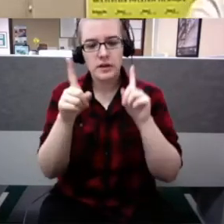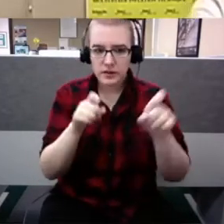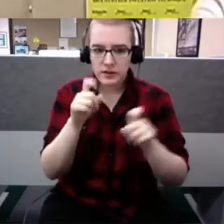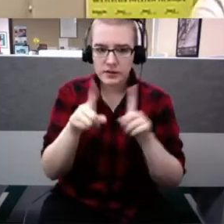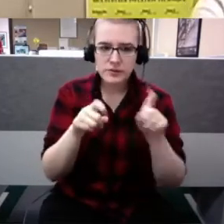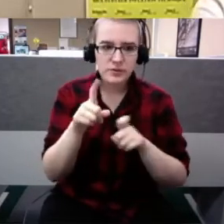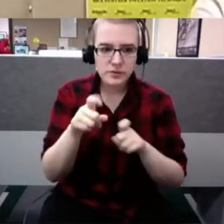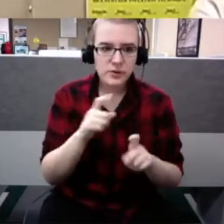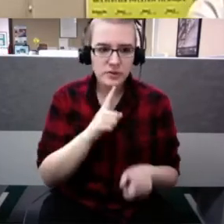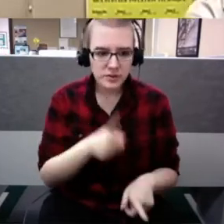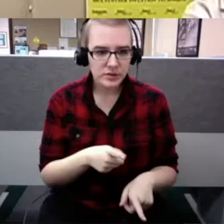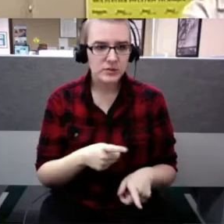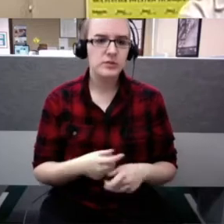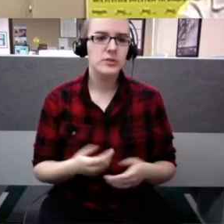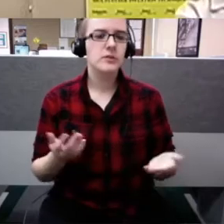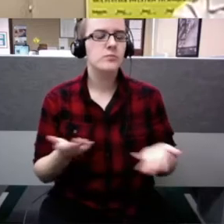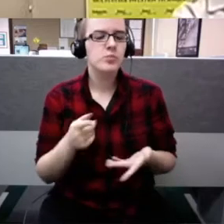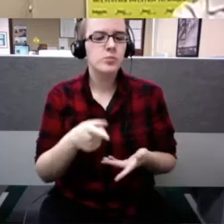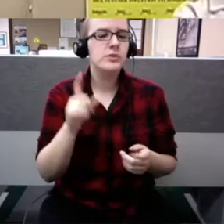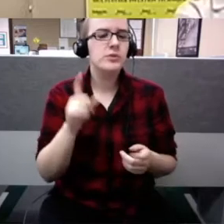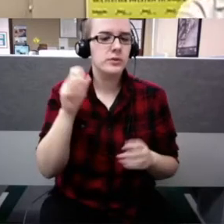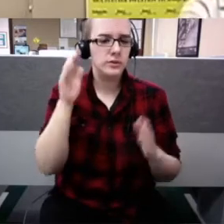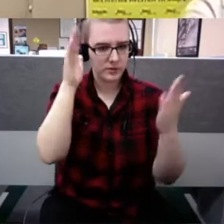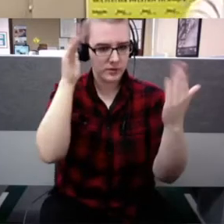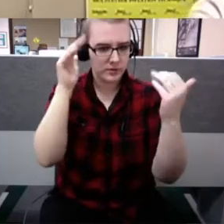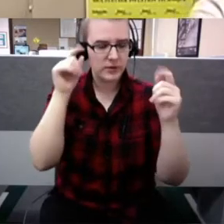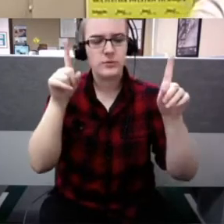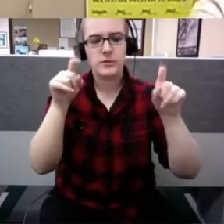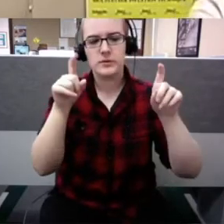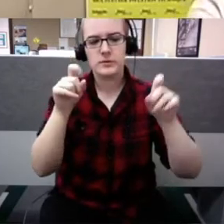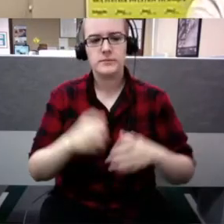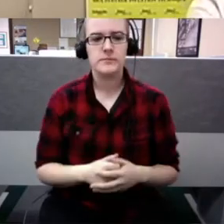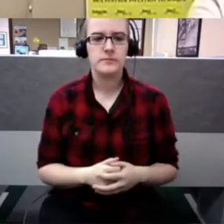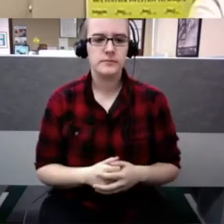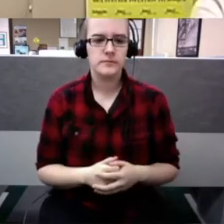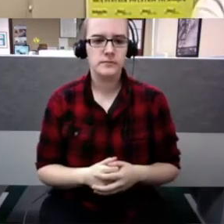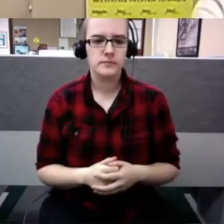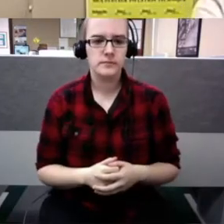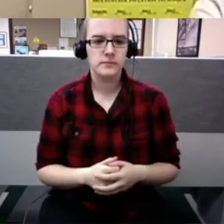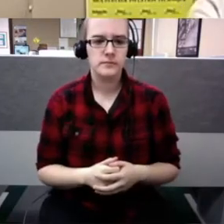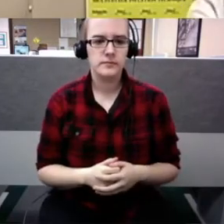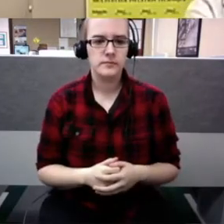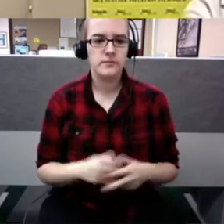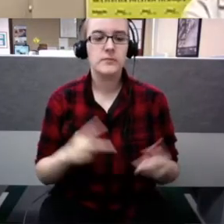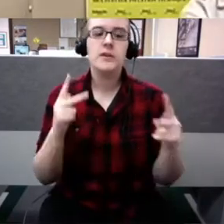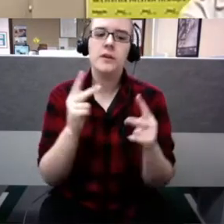to expect with these exams. With these tests that we do, the